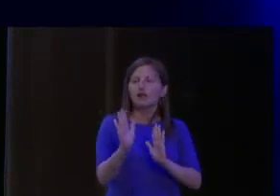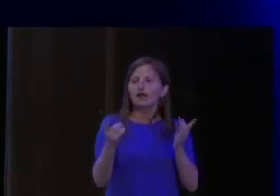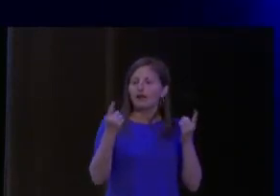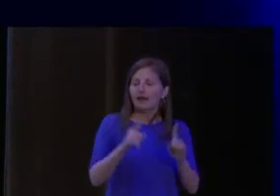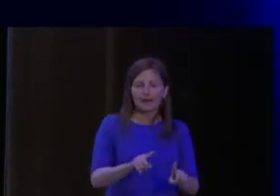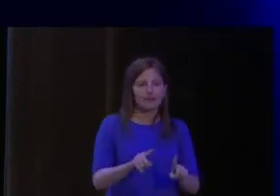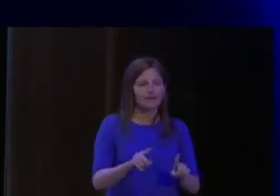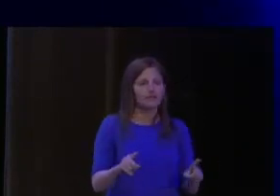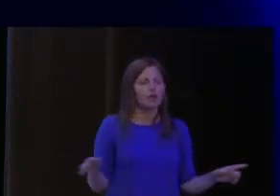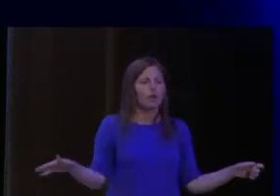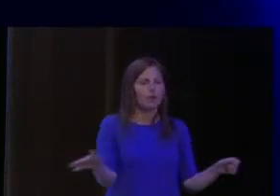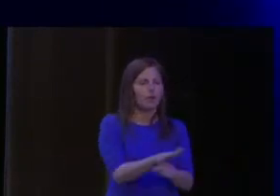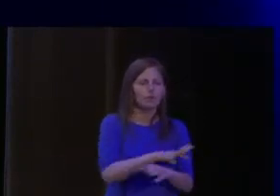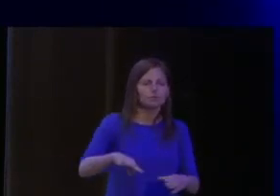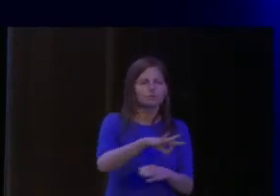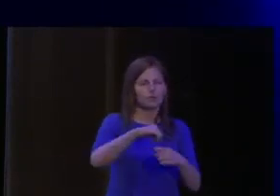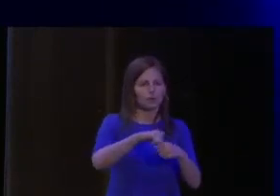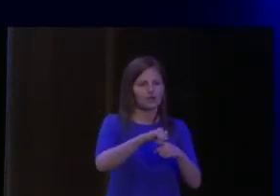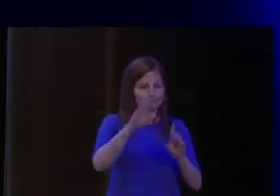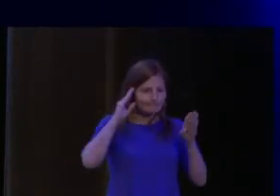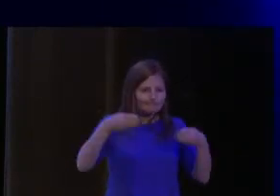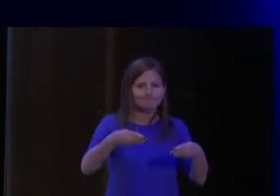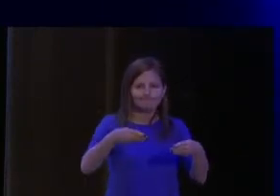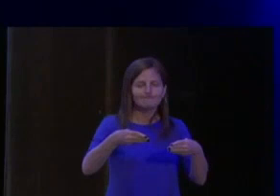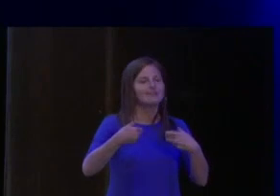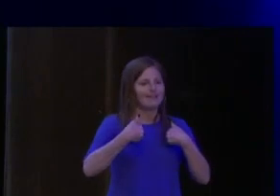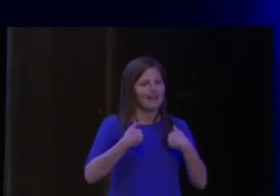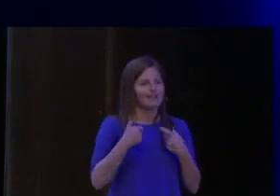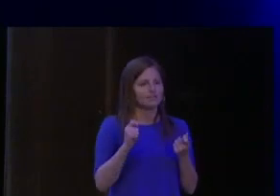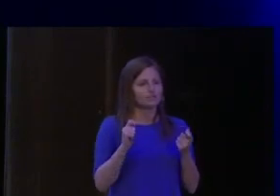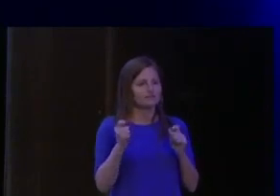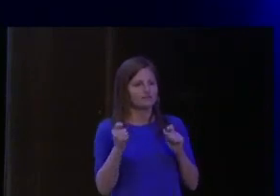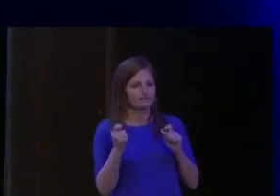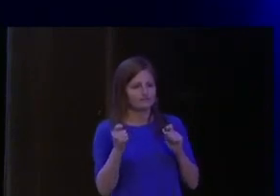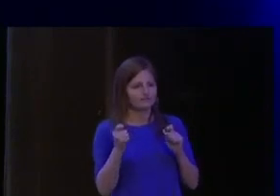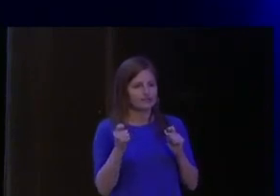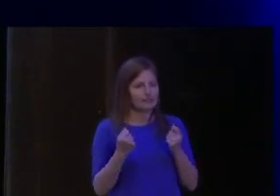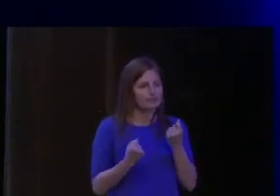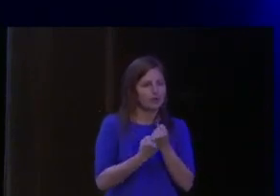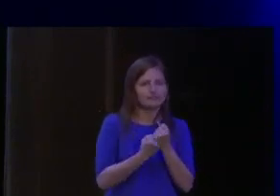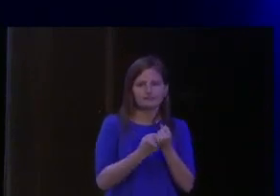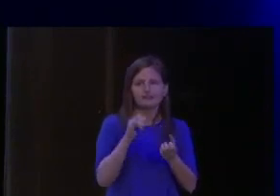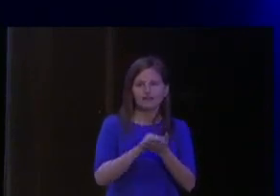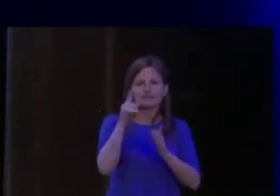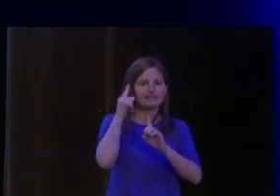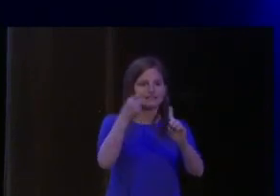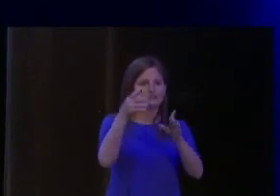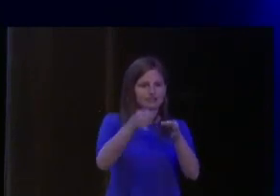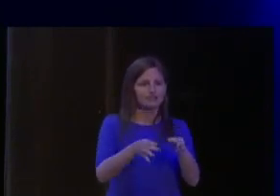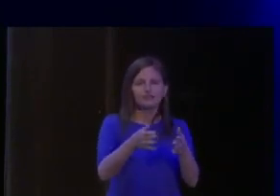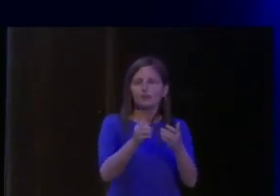is a whole soul practice, there is a shifting and an embracing of the destiny that was within